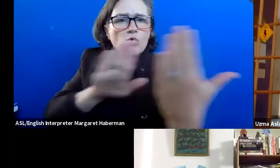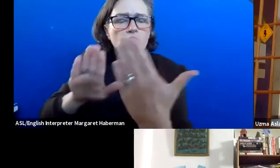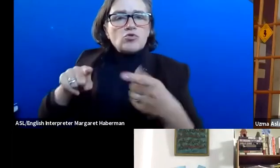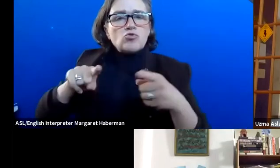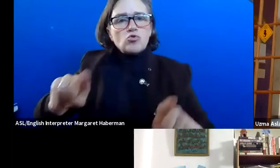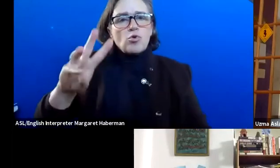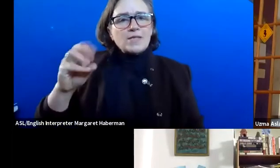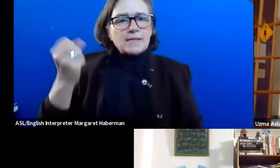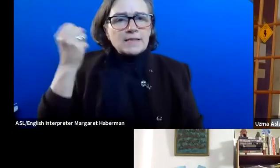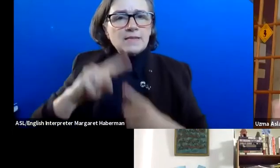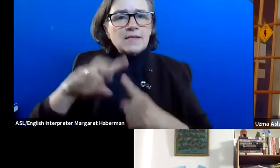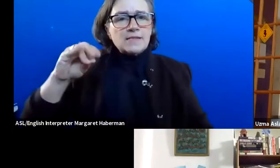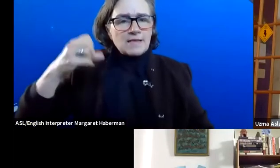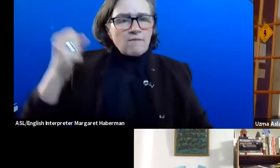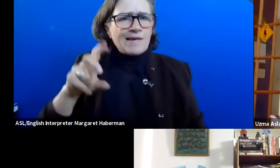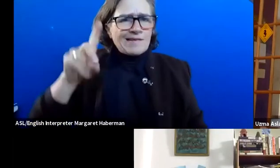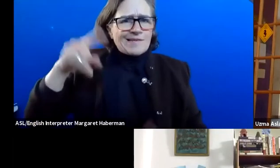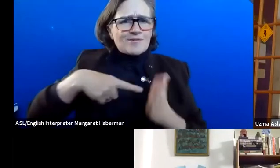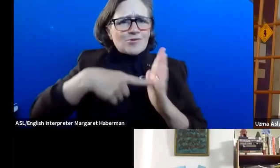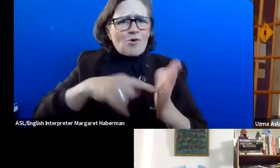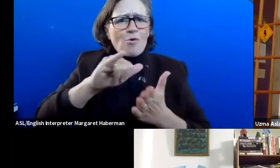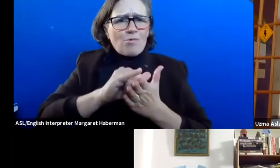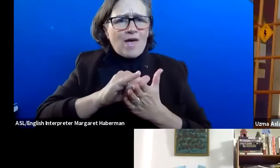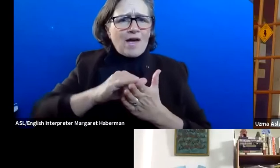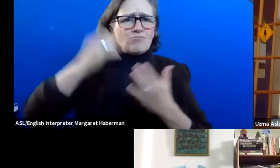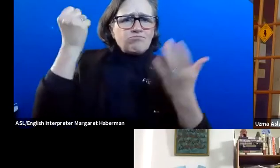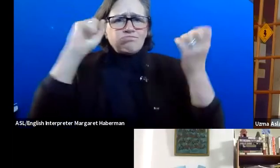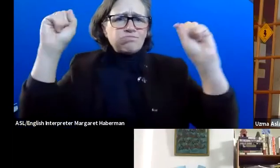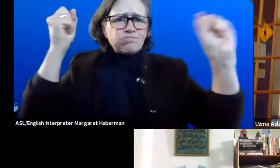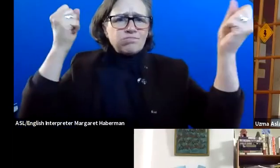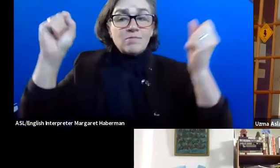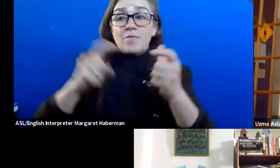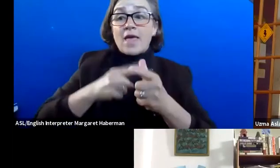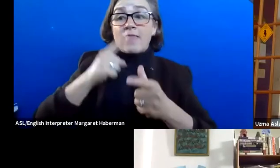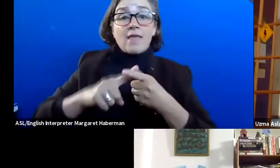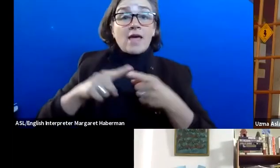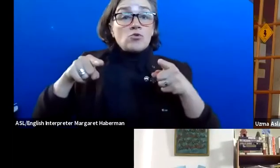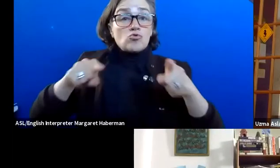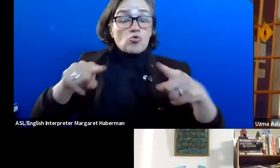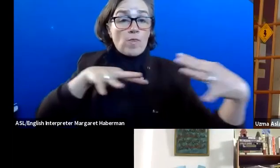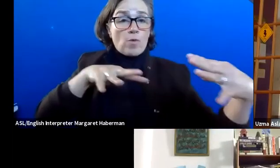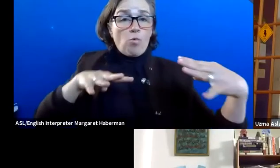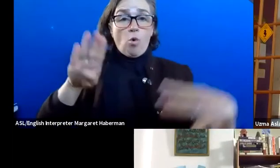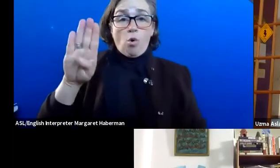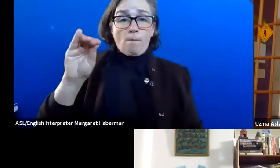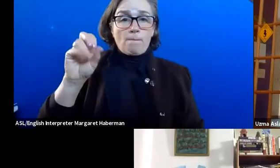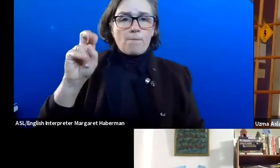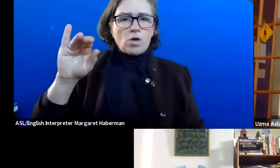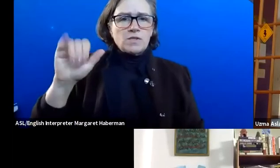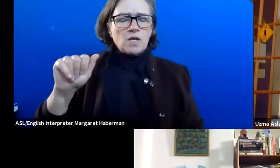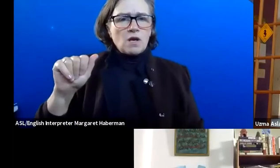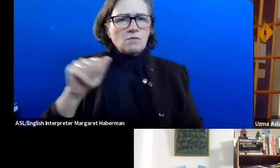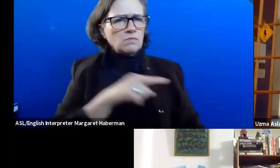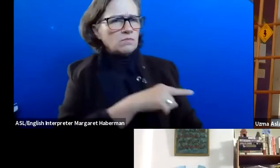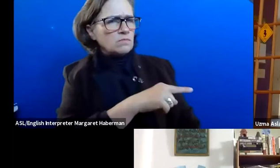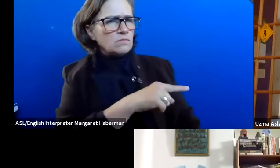and 70s. Then, after the war in Bosnia, he asked where these constituencies were and urgently called